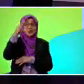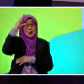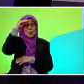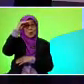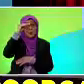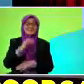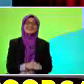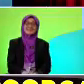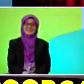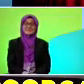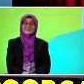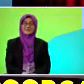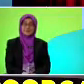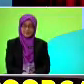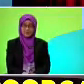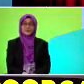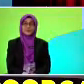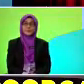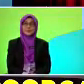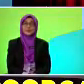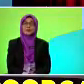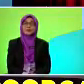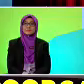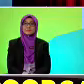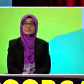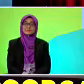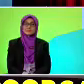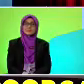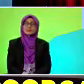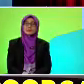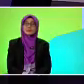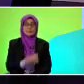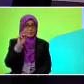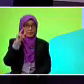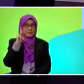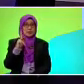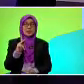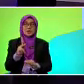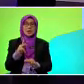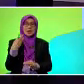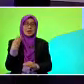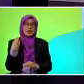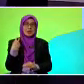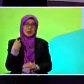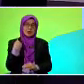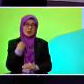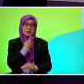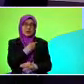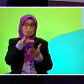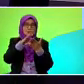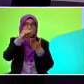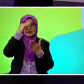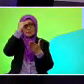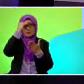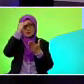maybe you can give some introduction on the topic that will be on air today. Okay, so what we are going to learn is something a